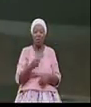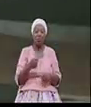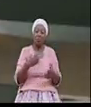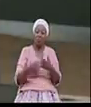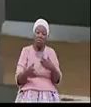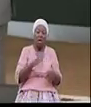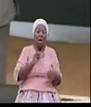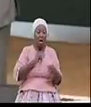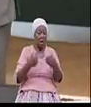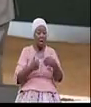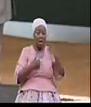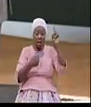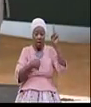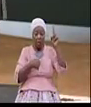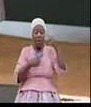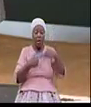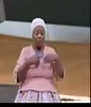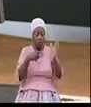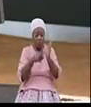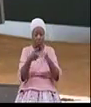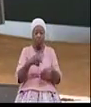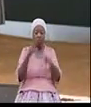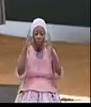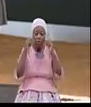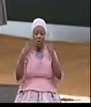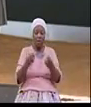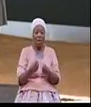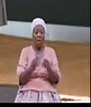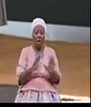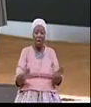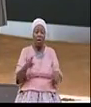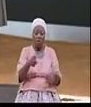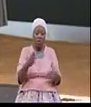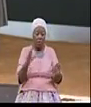land. You'll get to the land, but